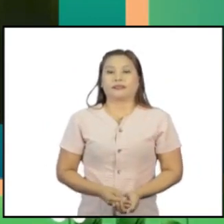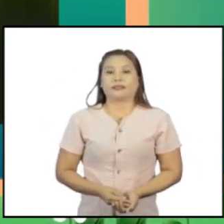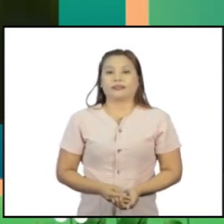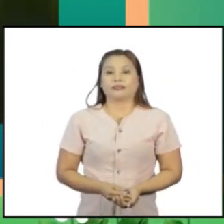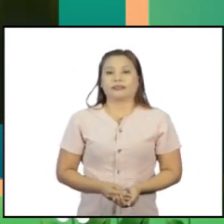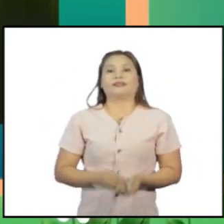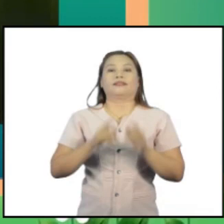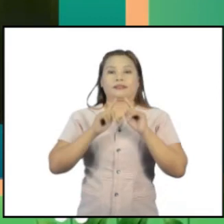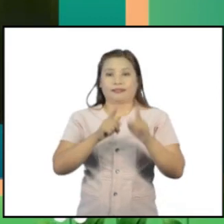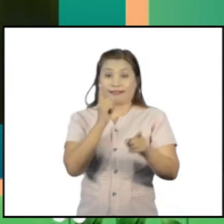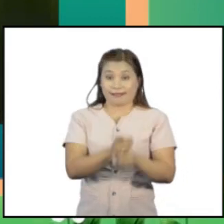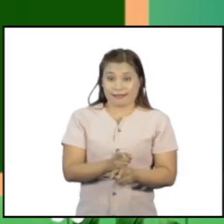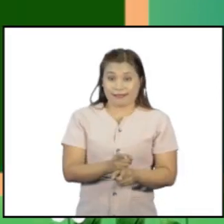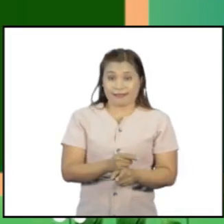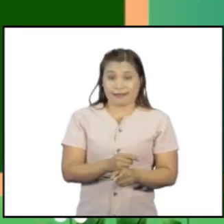The correct answer